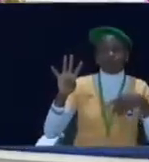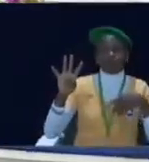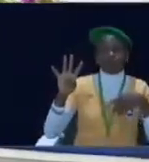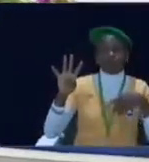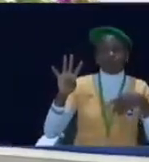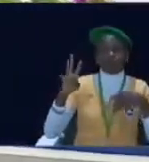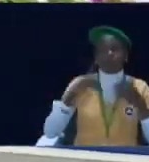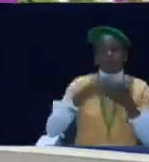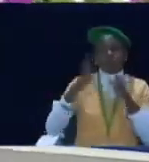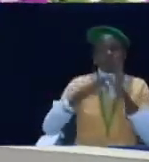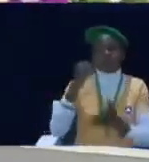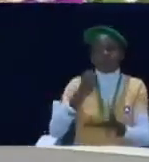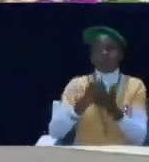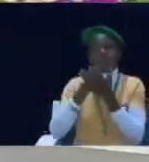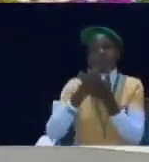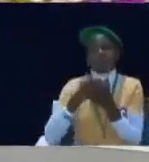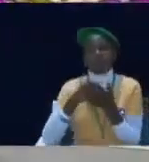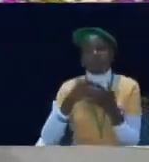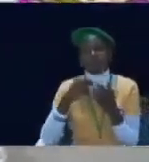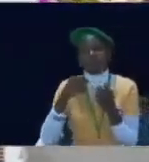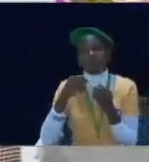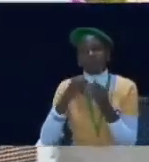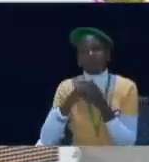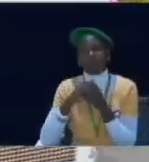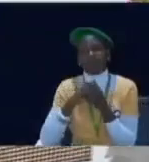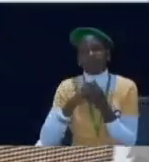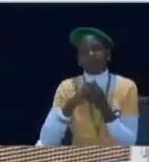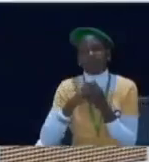4. Holy Ghost, help me.